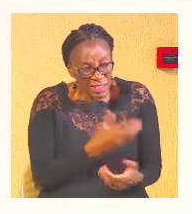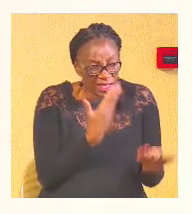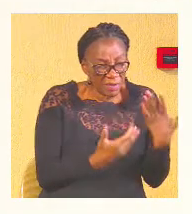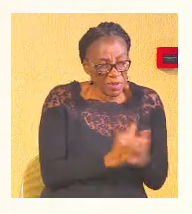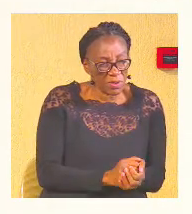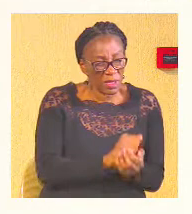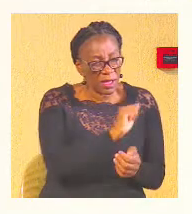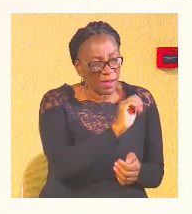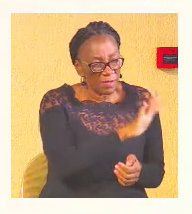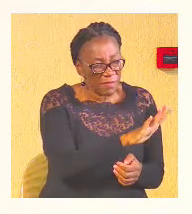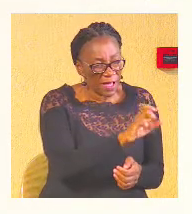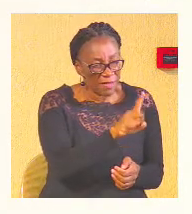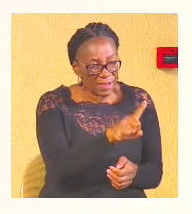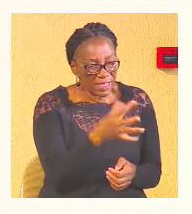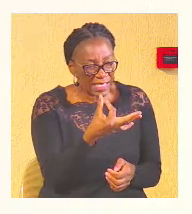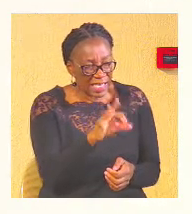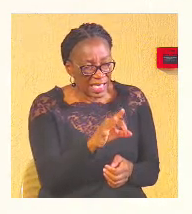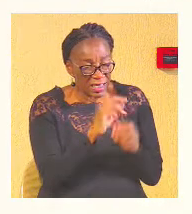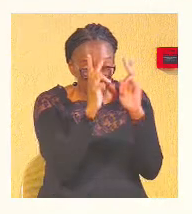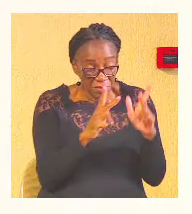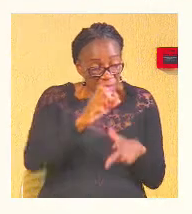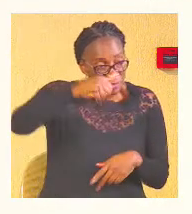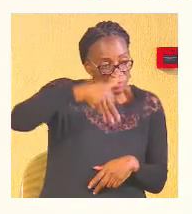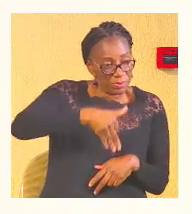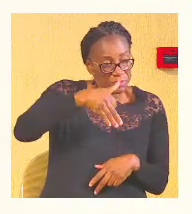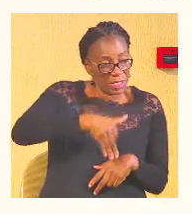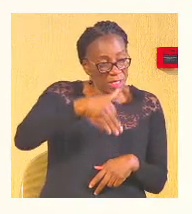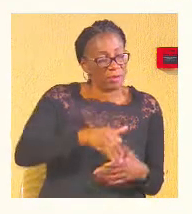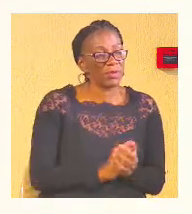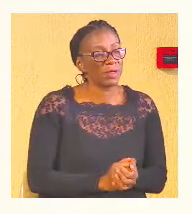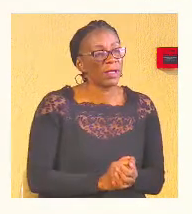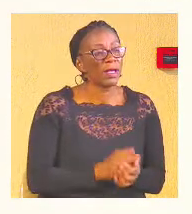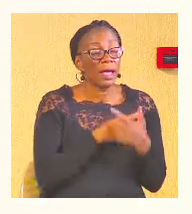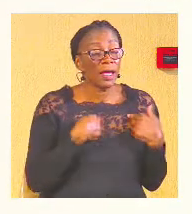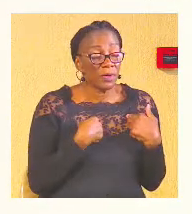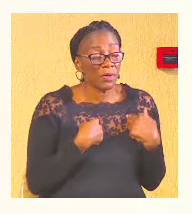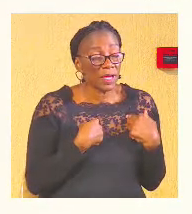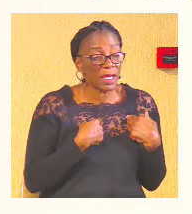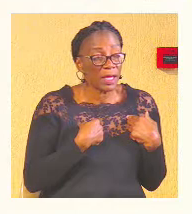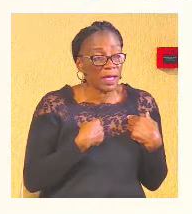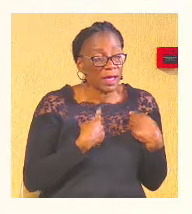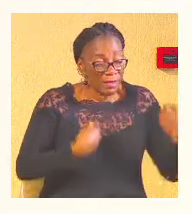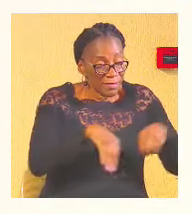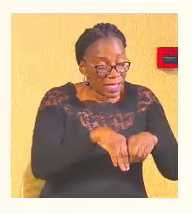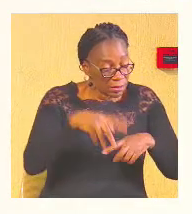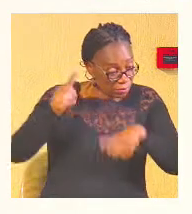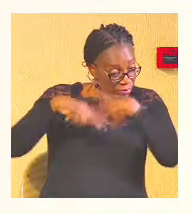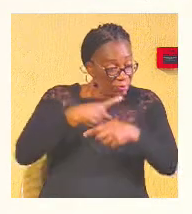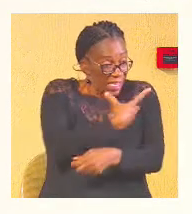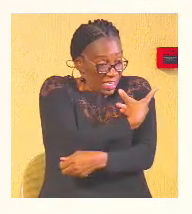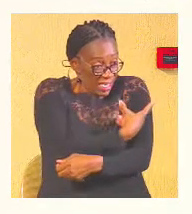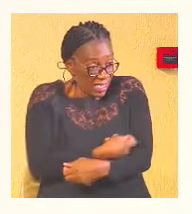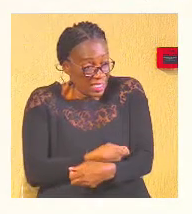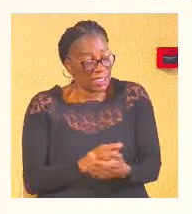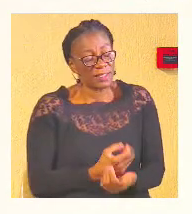590 persons in Namibia. We have done a retest of about over 50